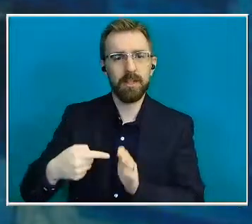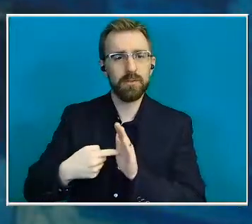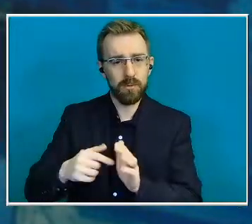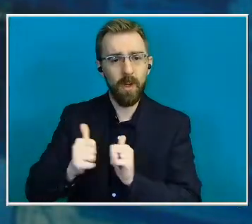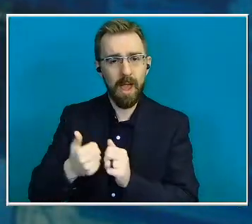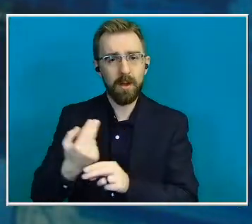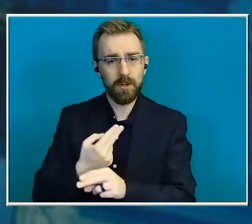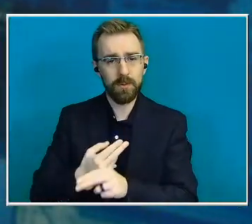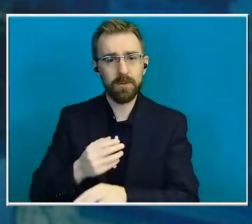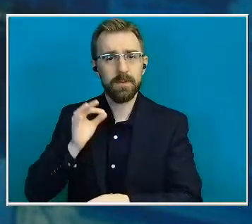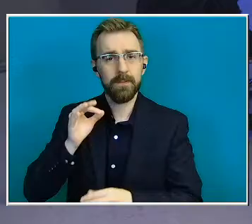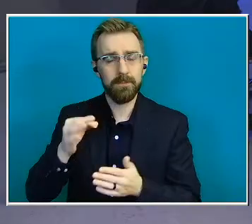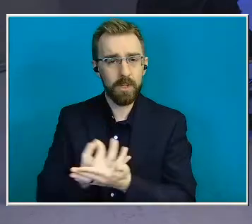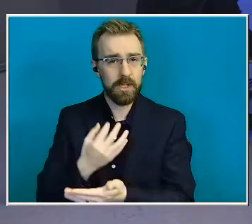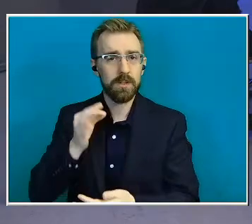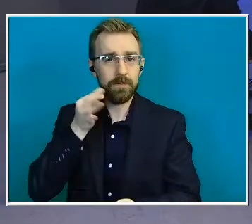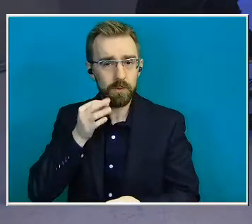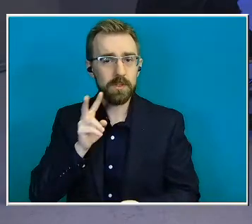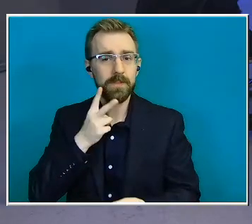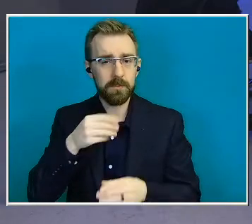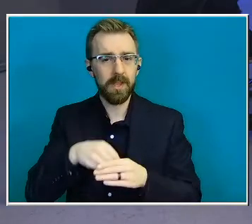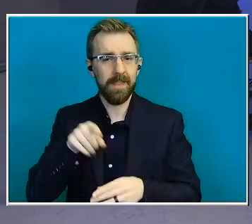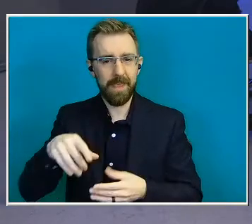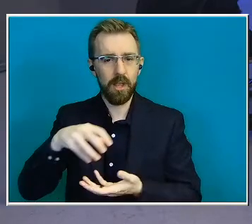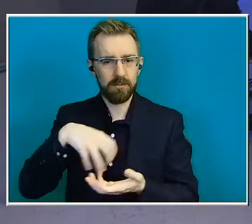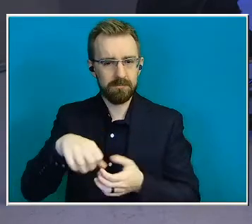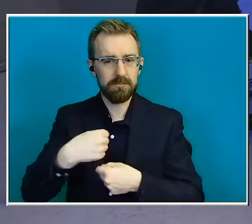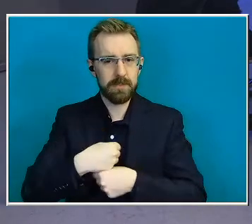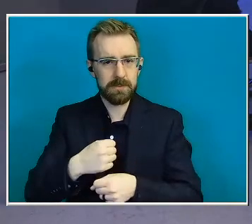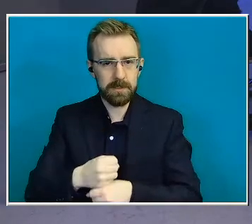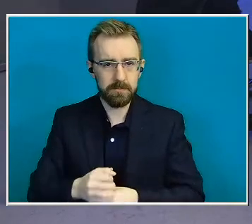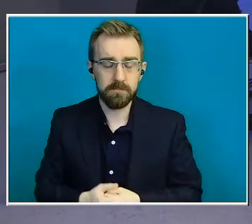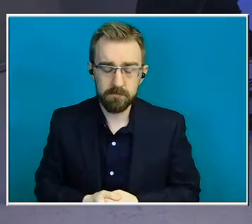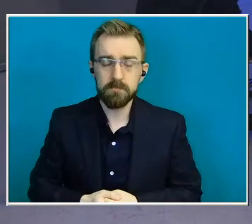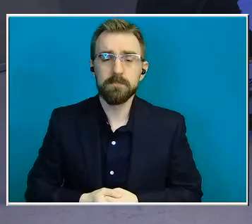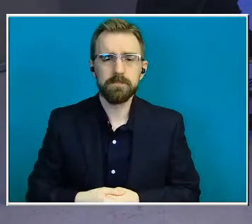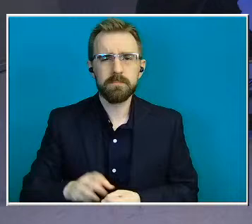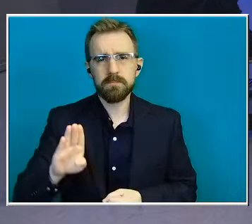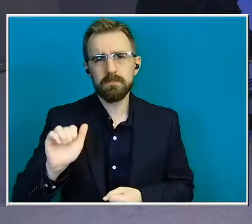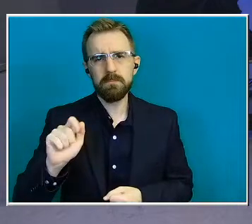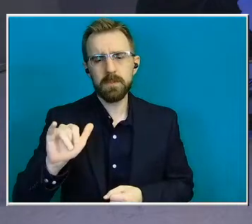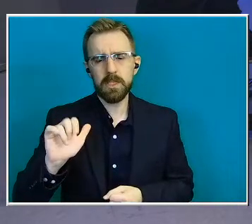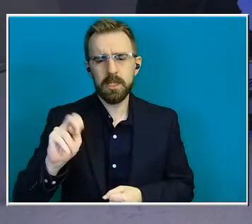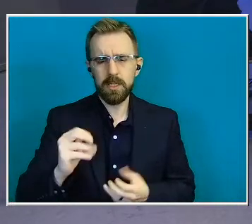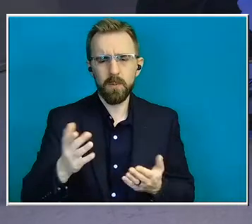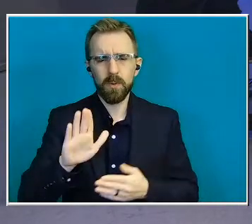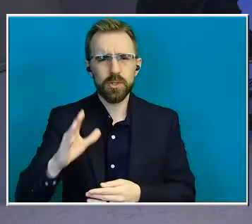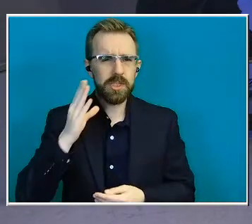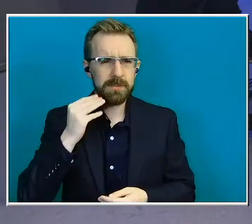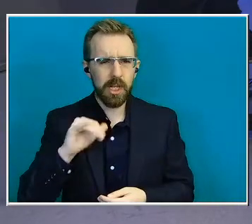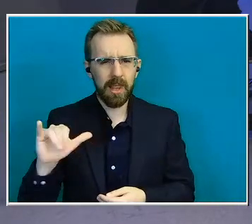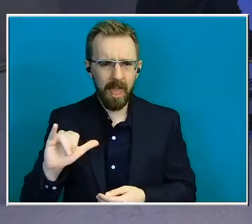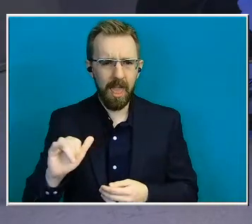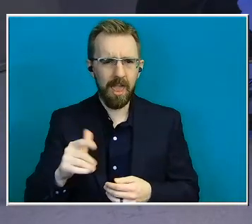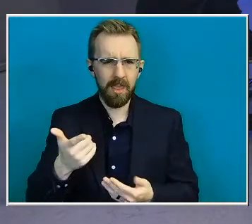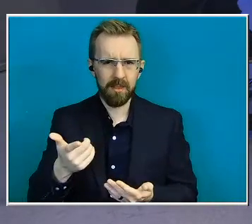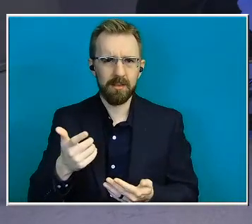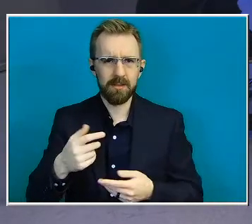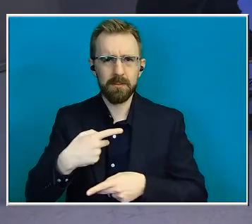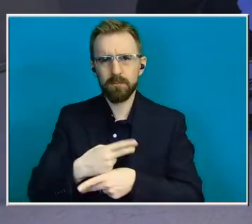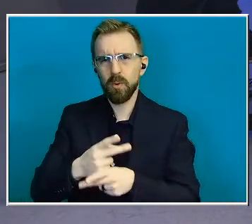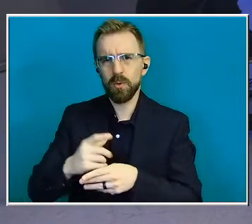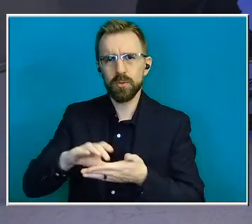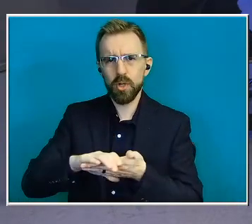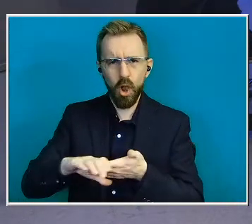their recipes. That sounds pretty good with that. Now, Bastian, what was your experience like? How did using the produce cards go, and was